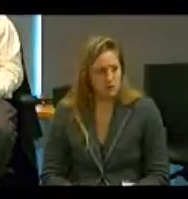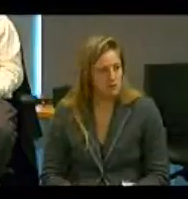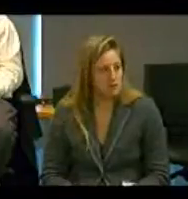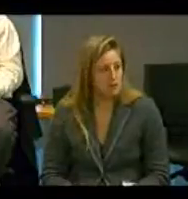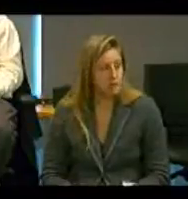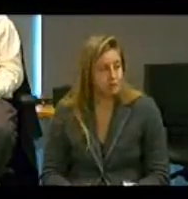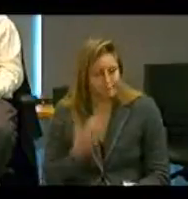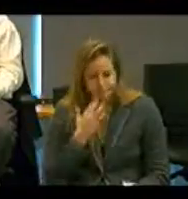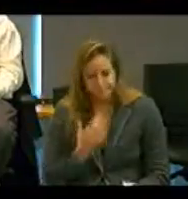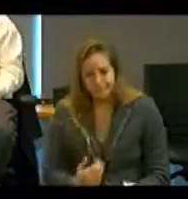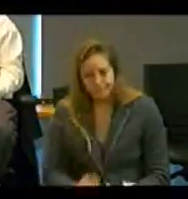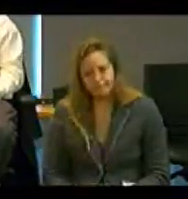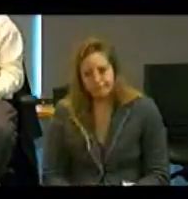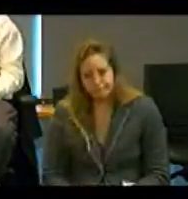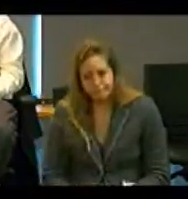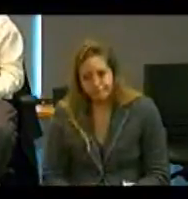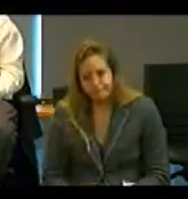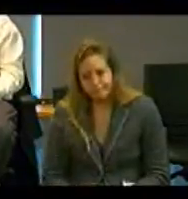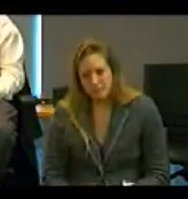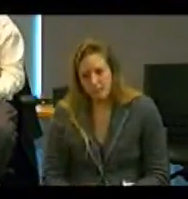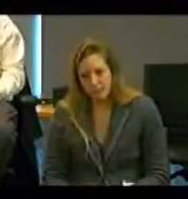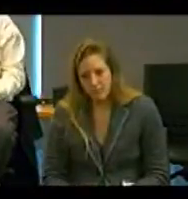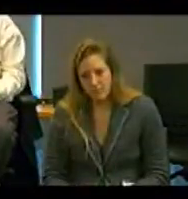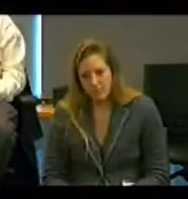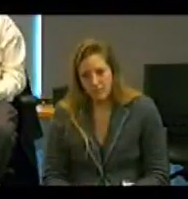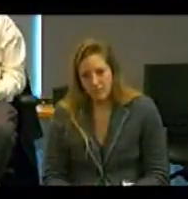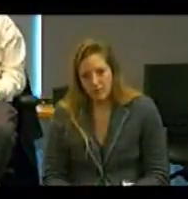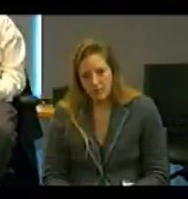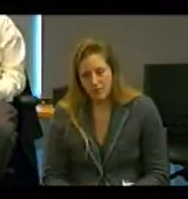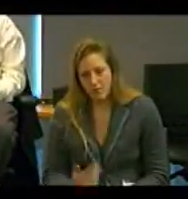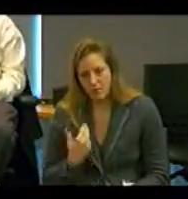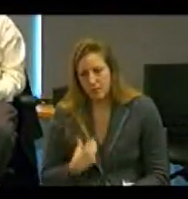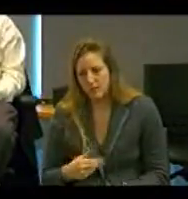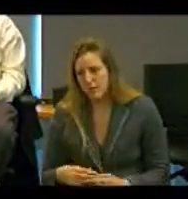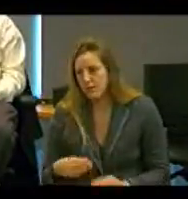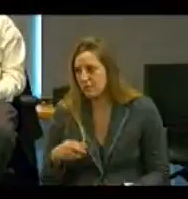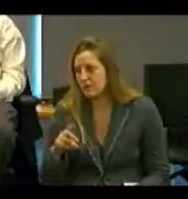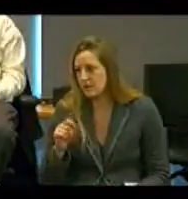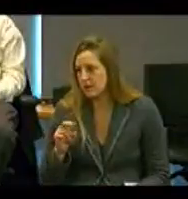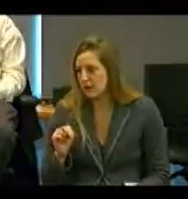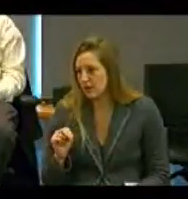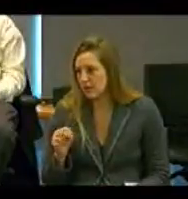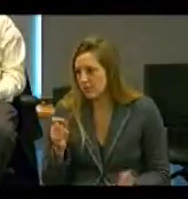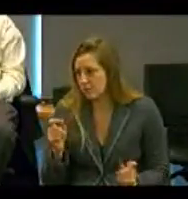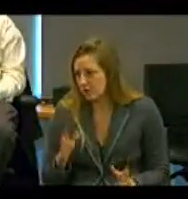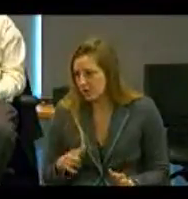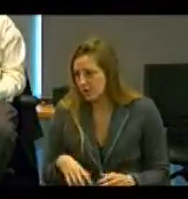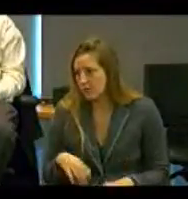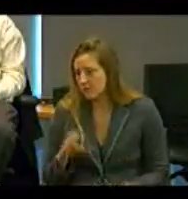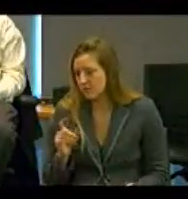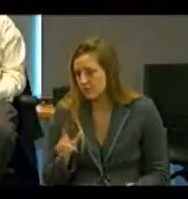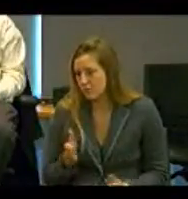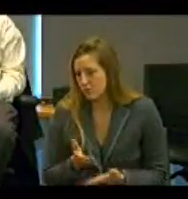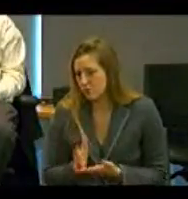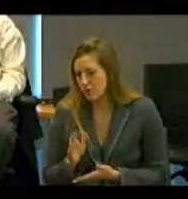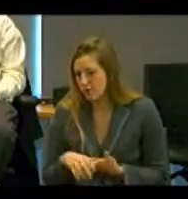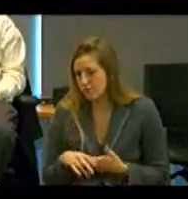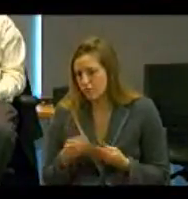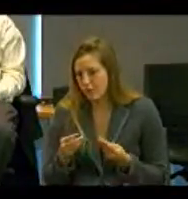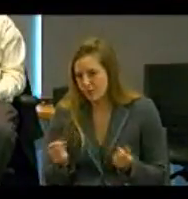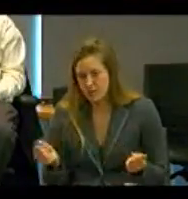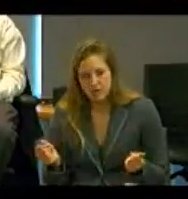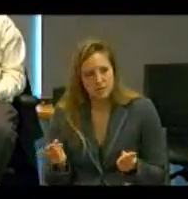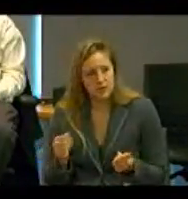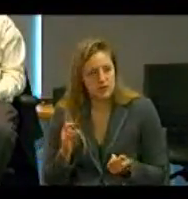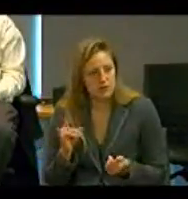Thank you. My name is Dan Lowson. I'm the director of the Center for Civil Rights Remedies at UCLA's Civil Rights Project. And I've